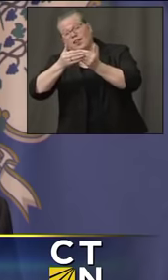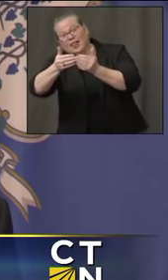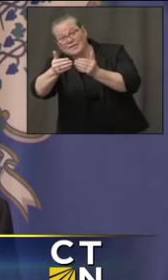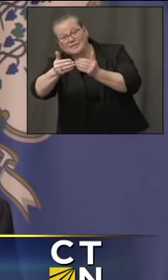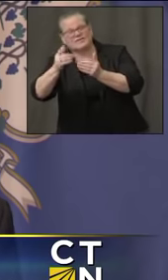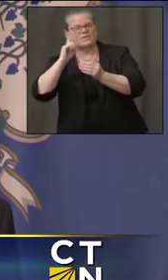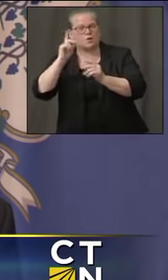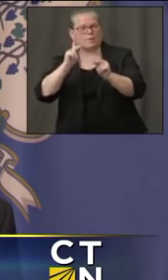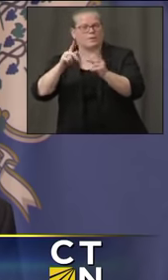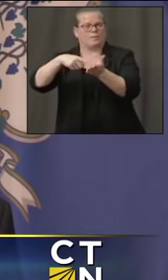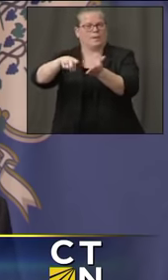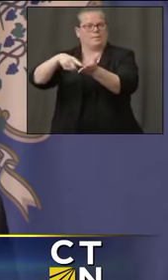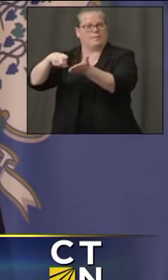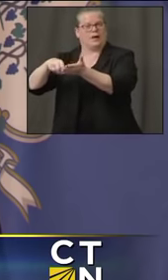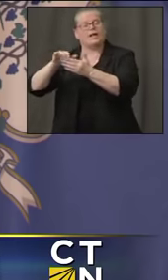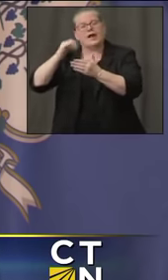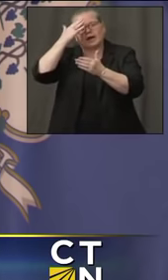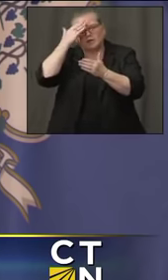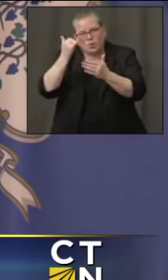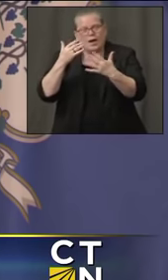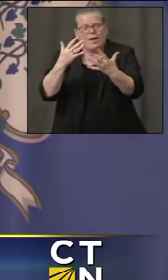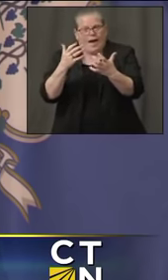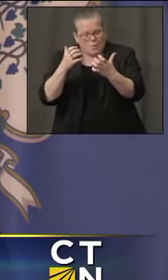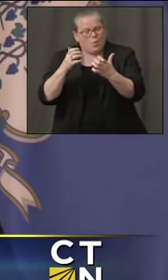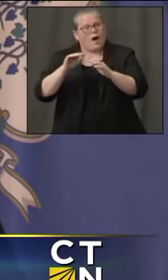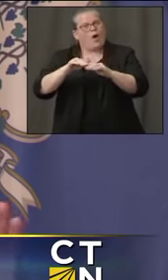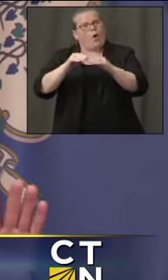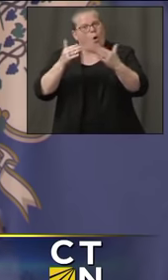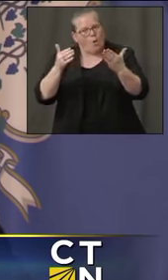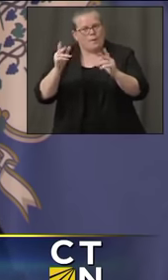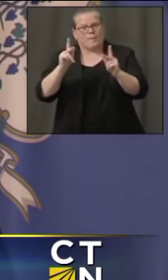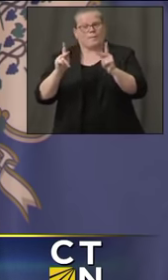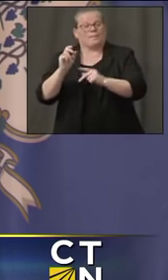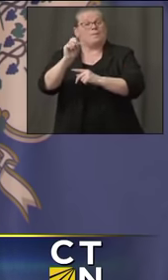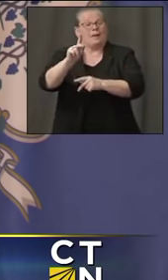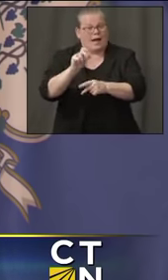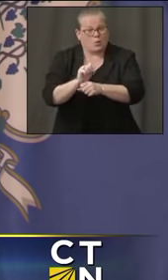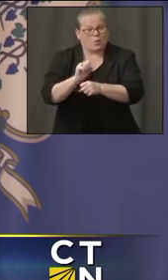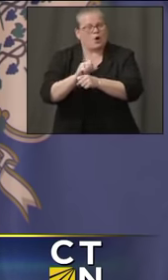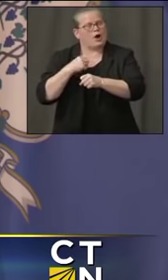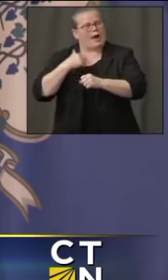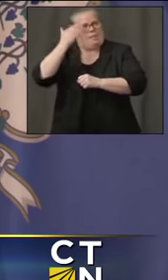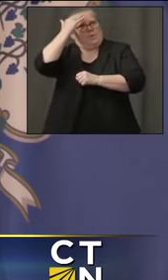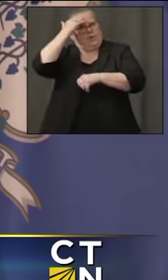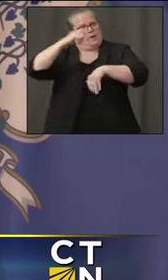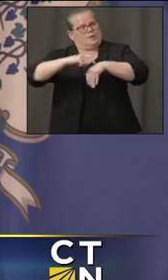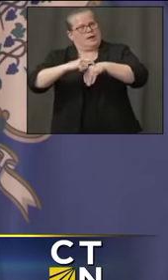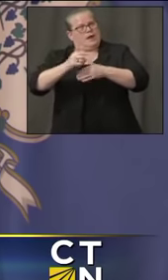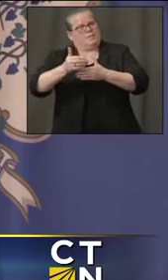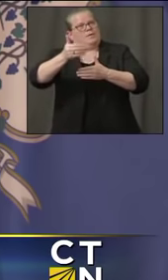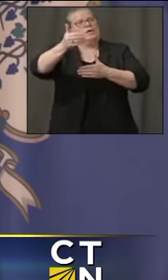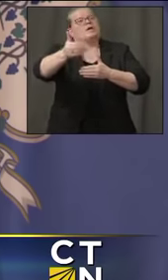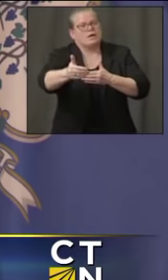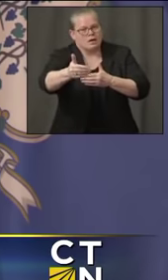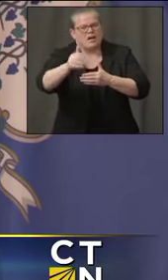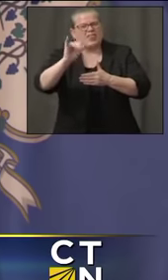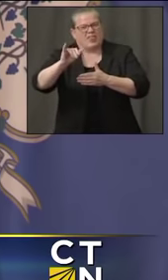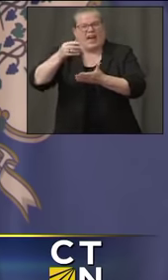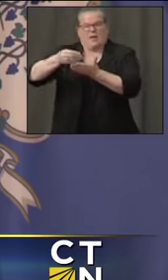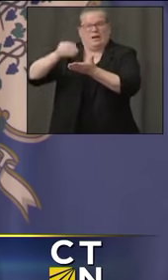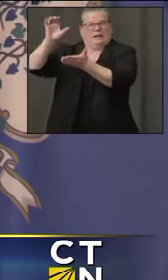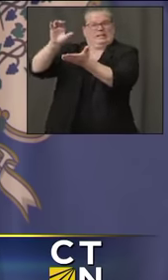why I still want to thoughtfully try and get people back to work, looking at that window as it comes up in June and